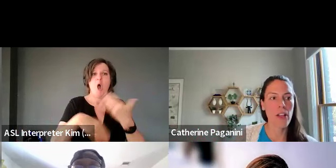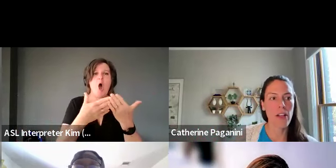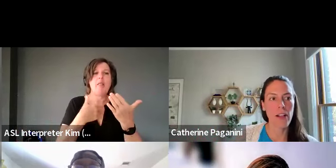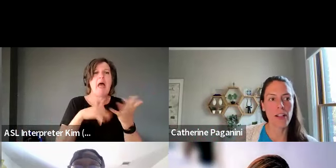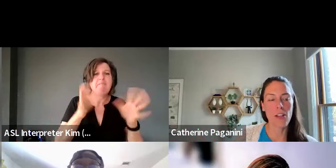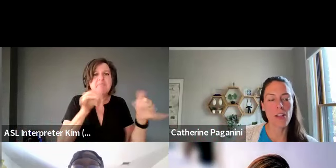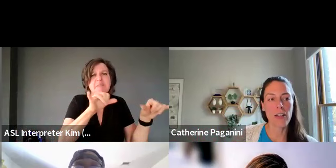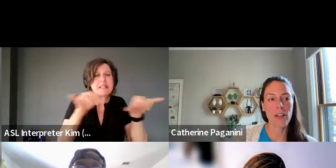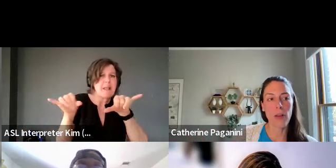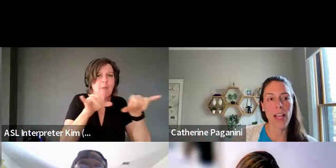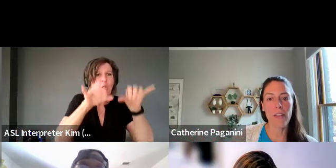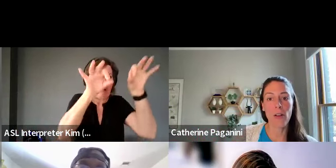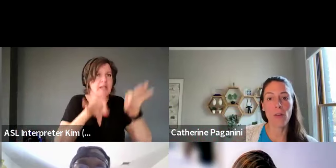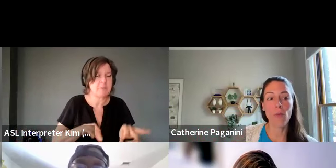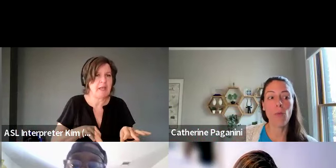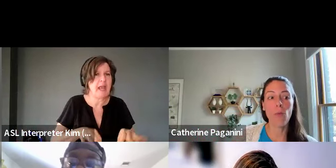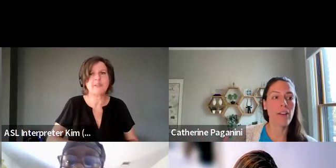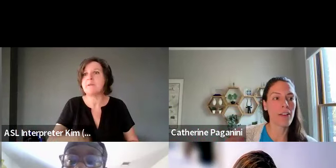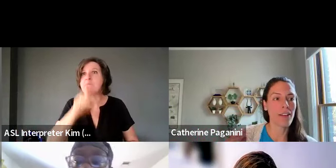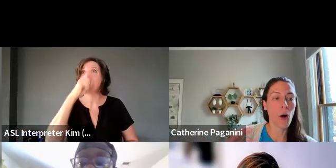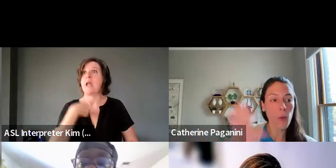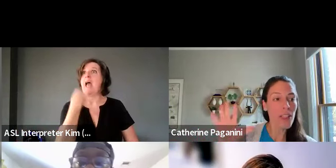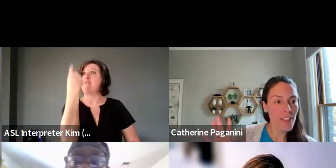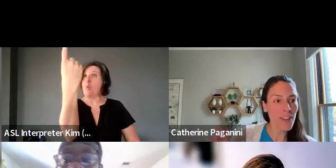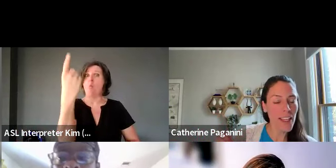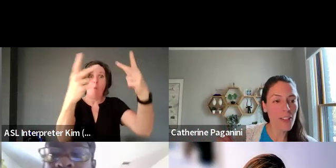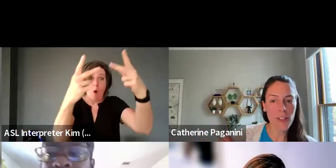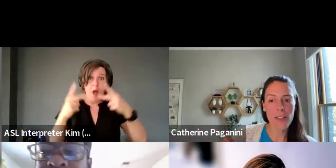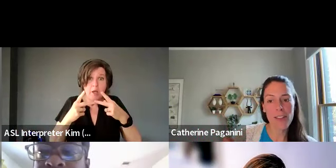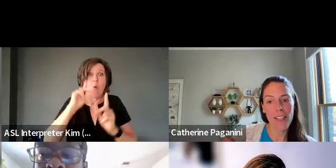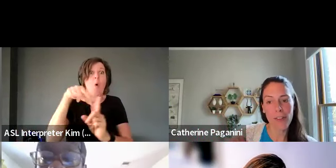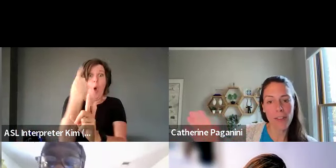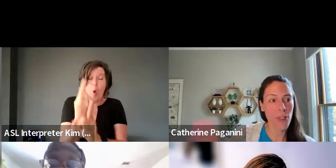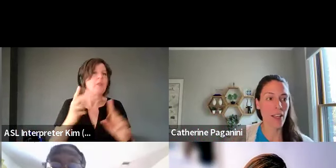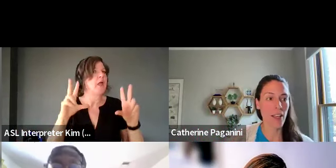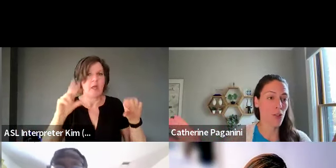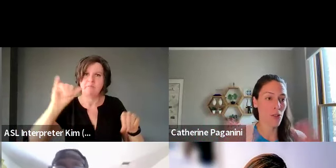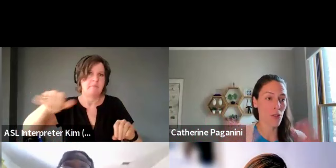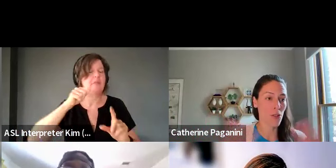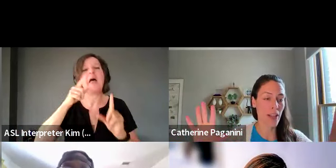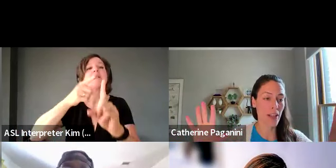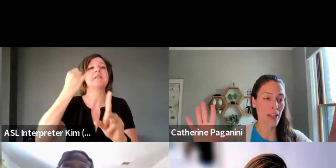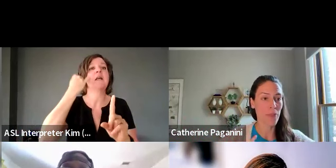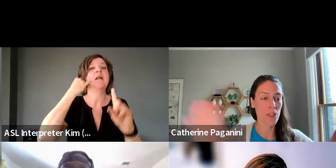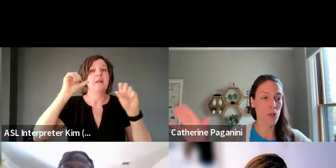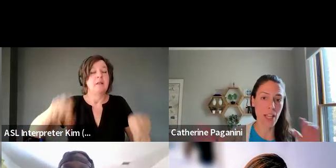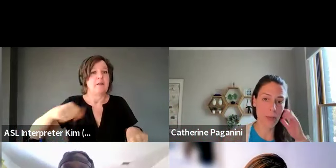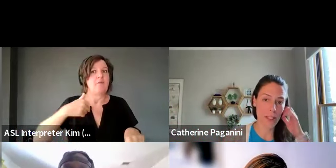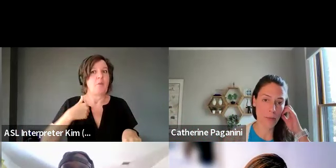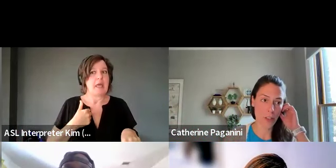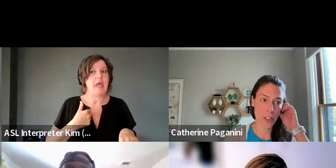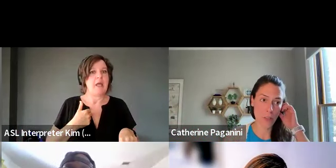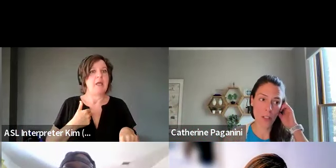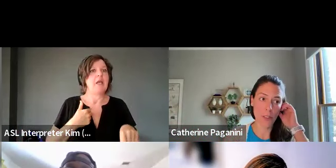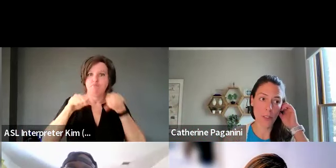So it's not about having one only, right? Or it's like, if we can just, you know, like distribute